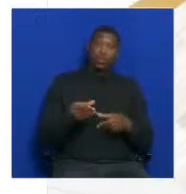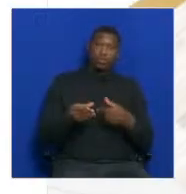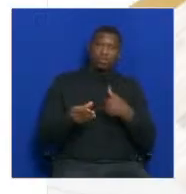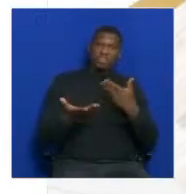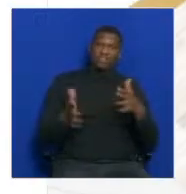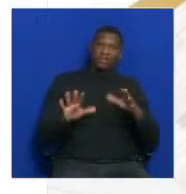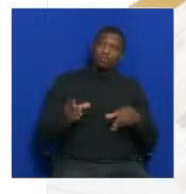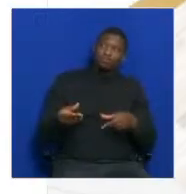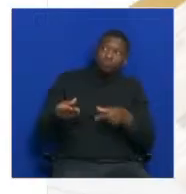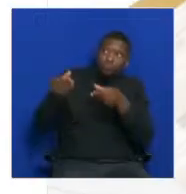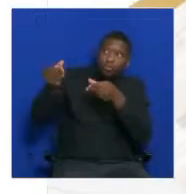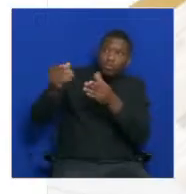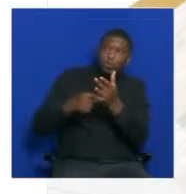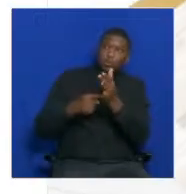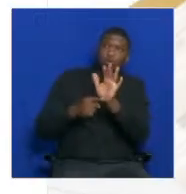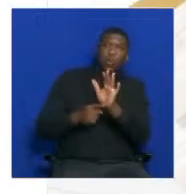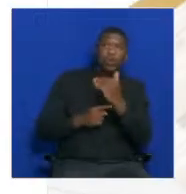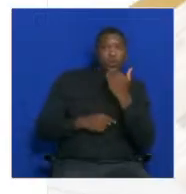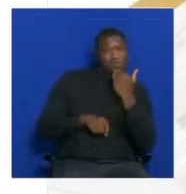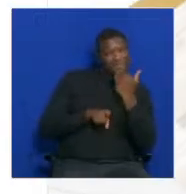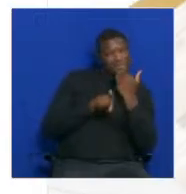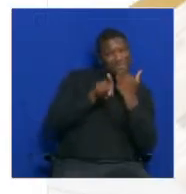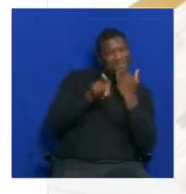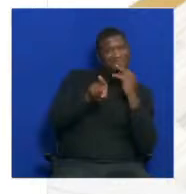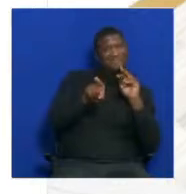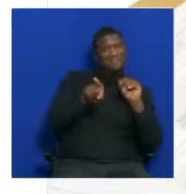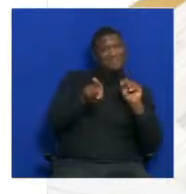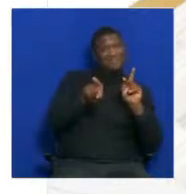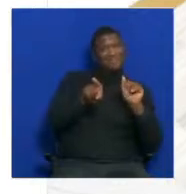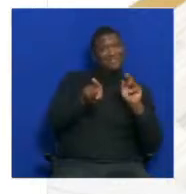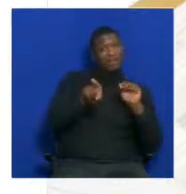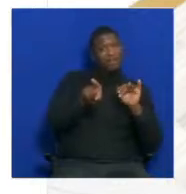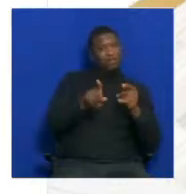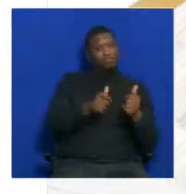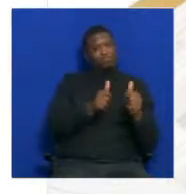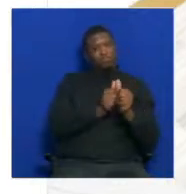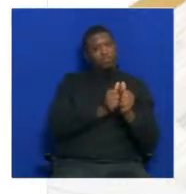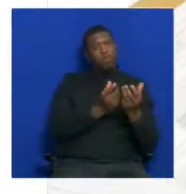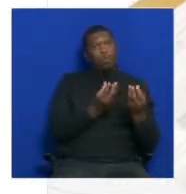showing Nkabinde's collusion with the accused in our investigation.